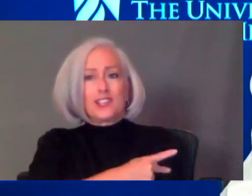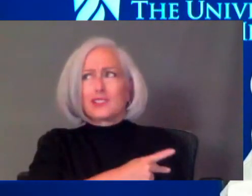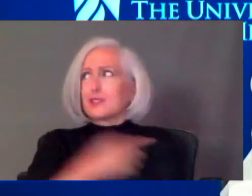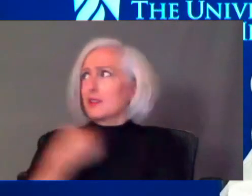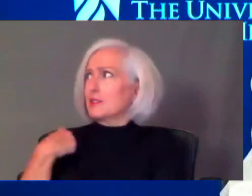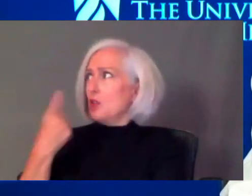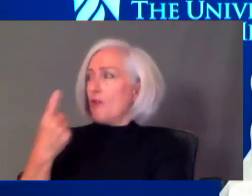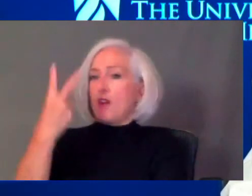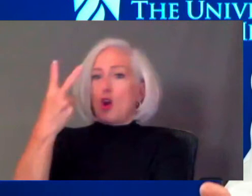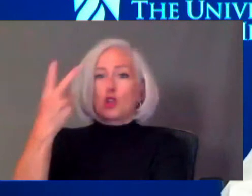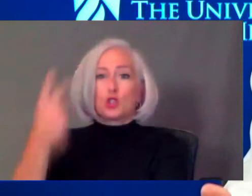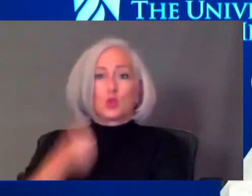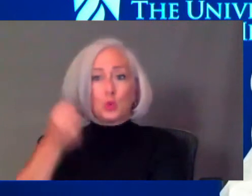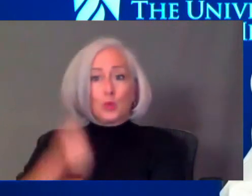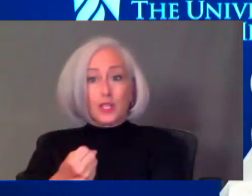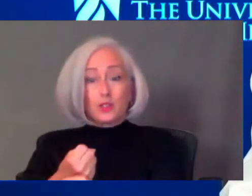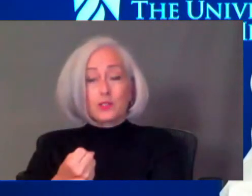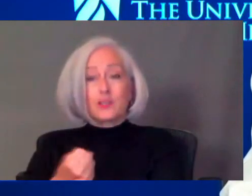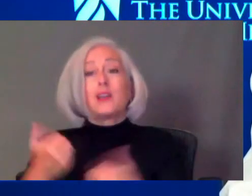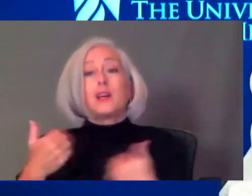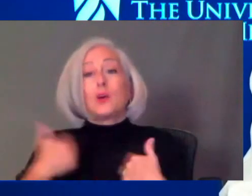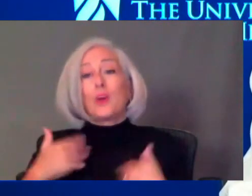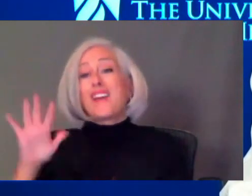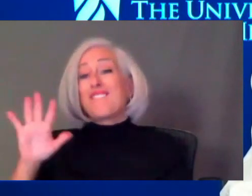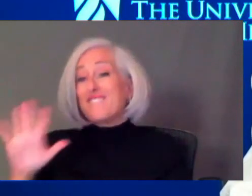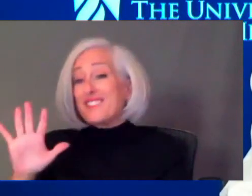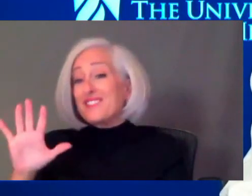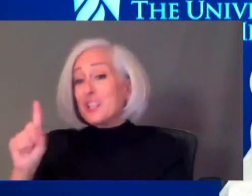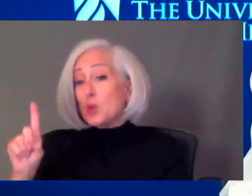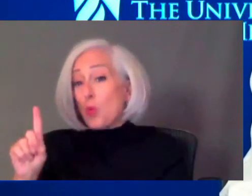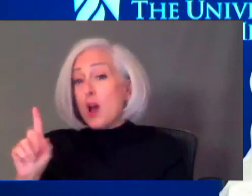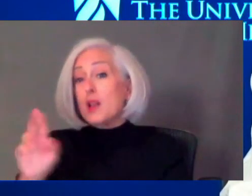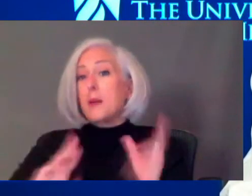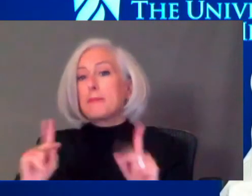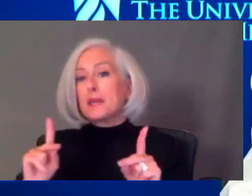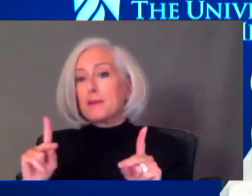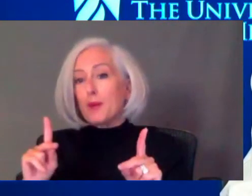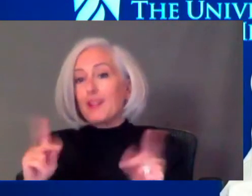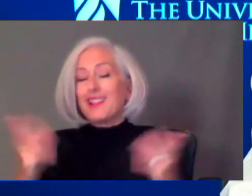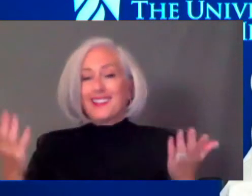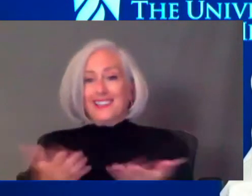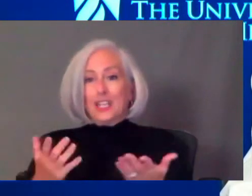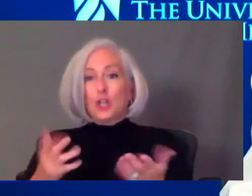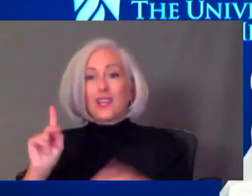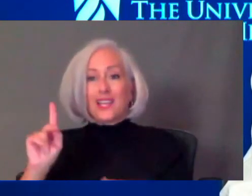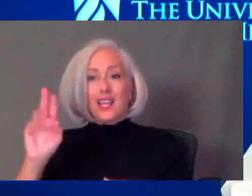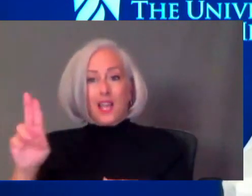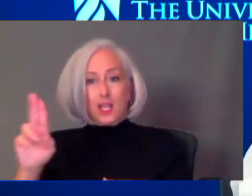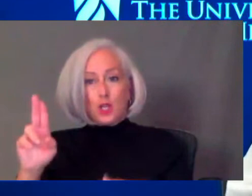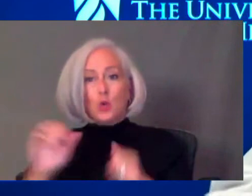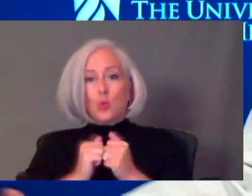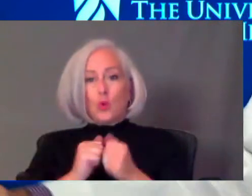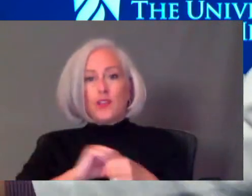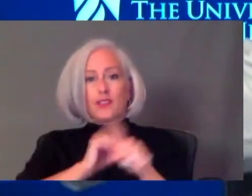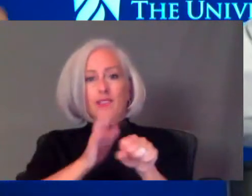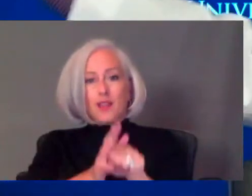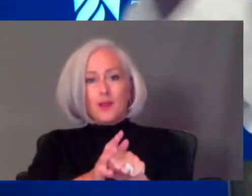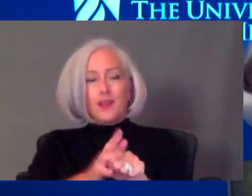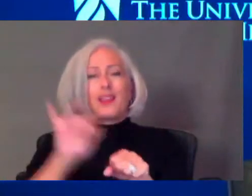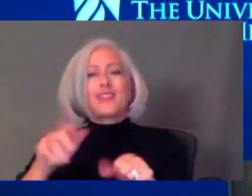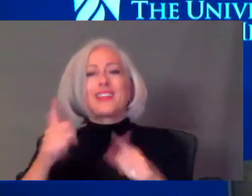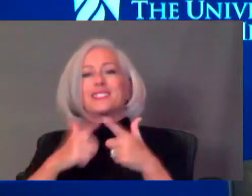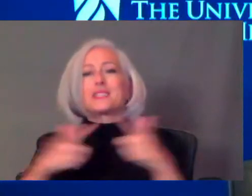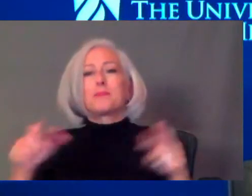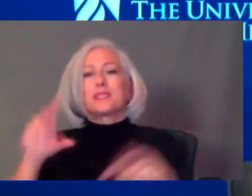your mind around it, it's hard to do, I think, and it's hard to do. And the worst part of it, so much of it is preventable. If